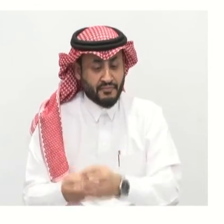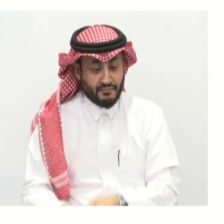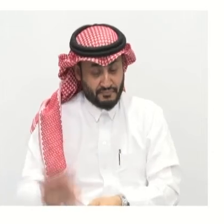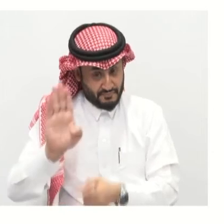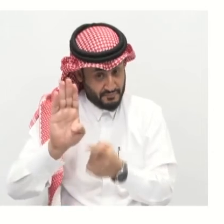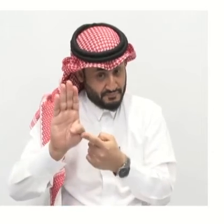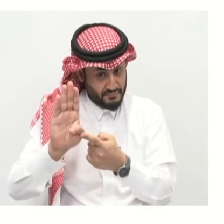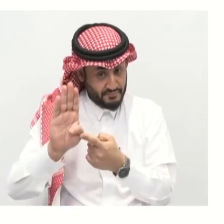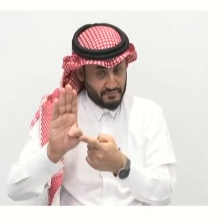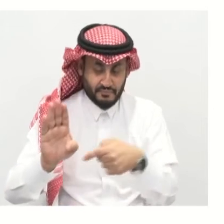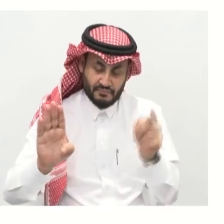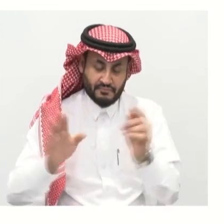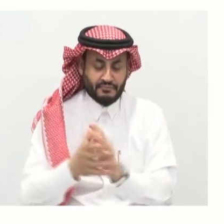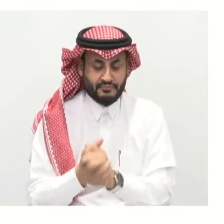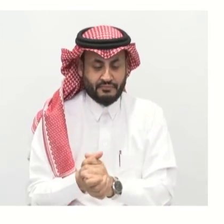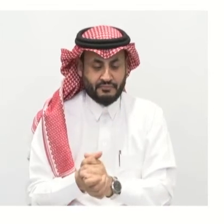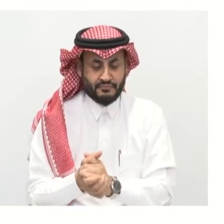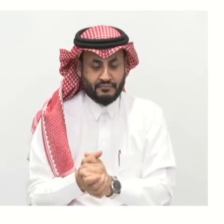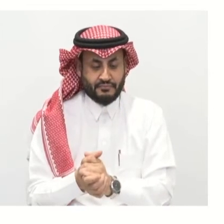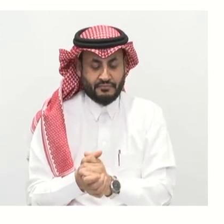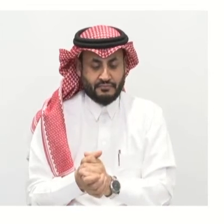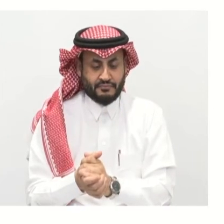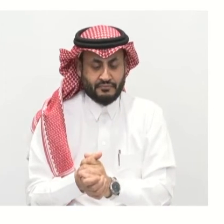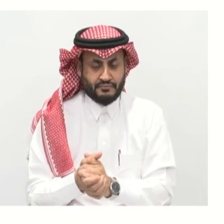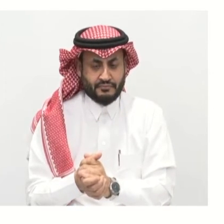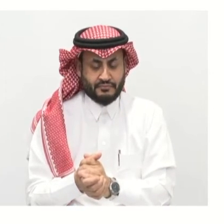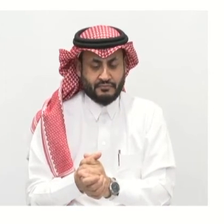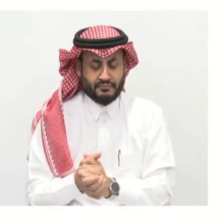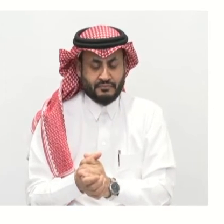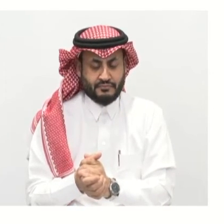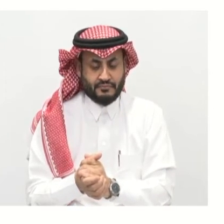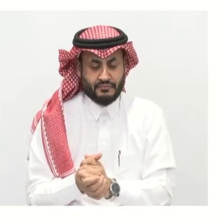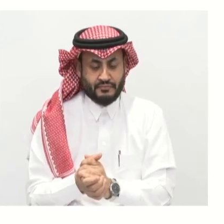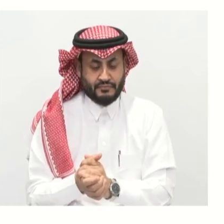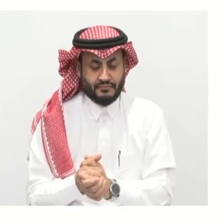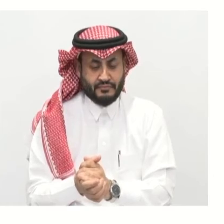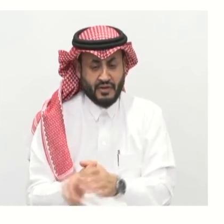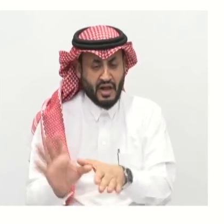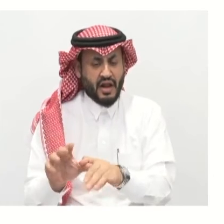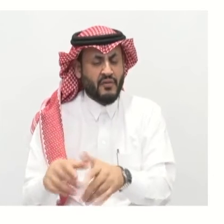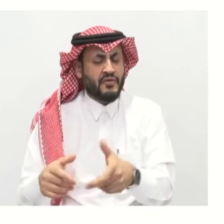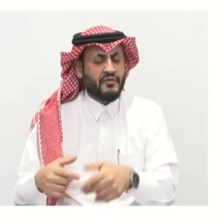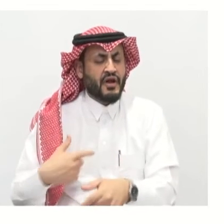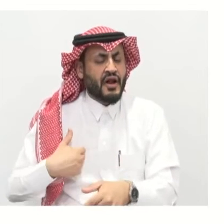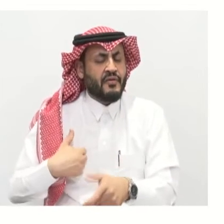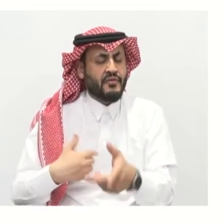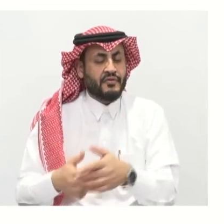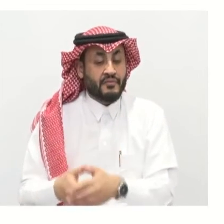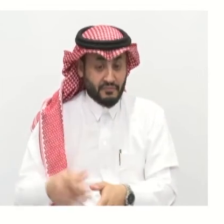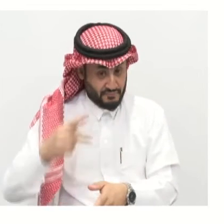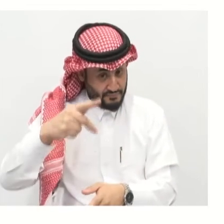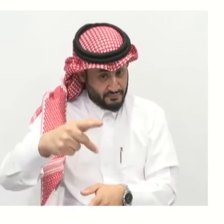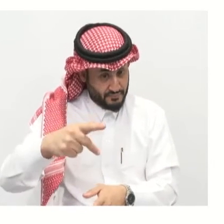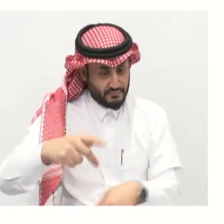Blue. So then we have the b sound. I see a blue and red. What kind of animal is this?